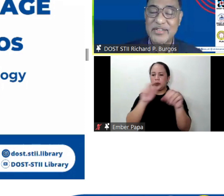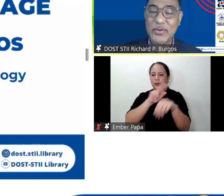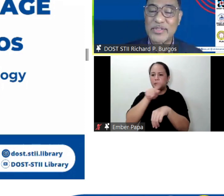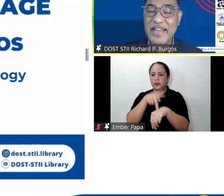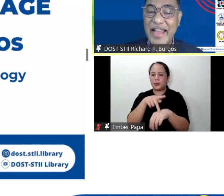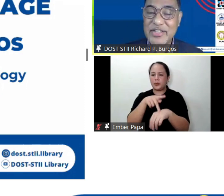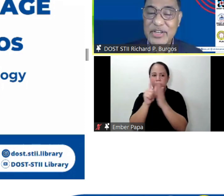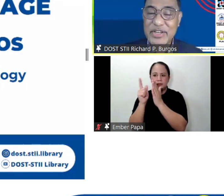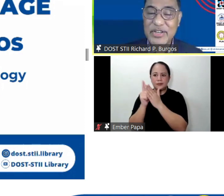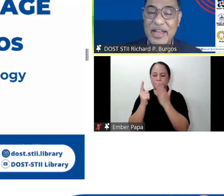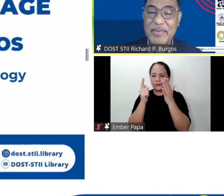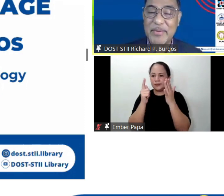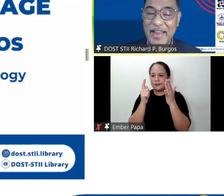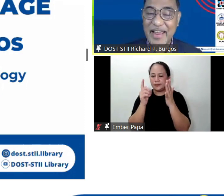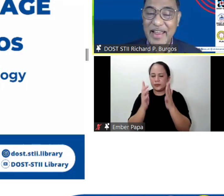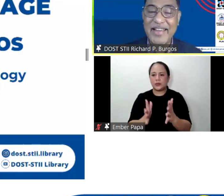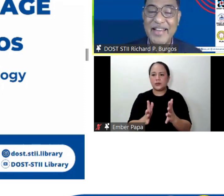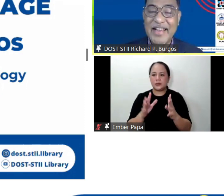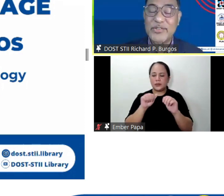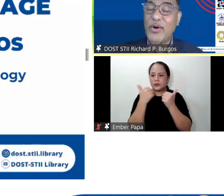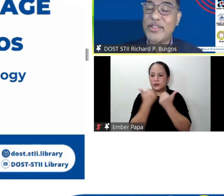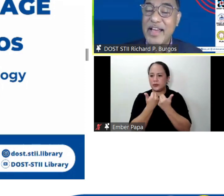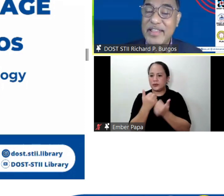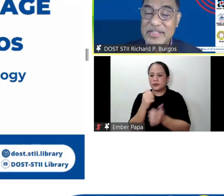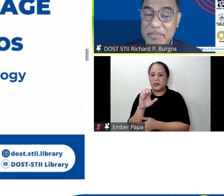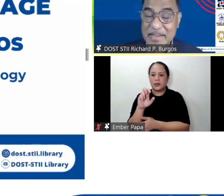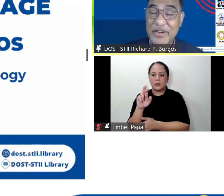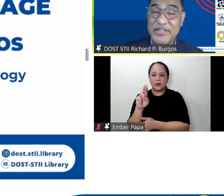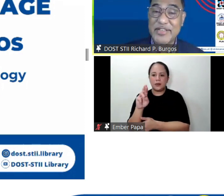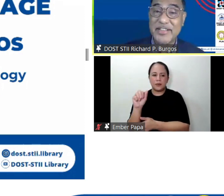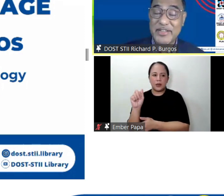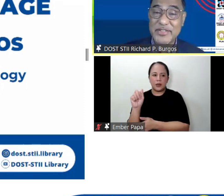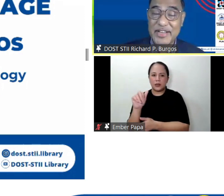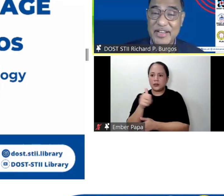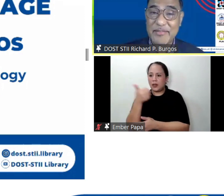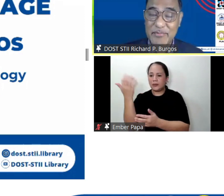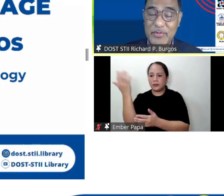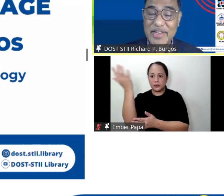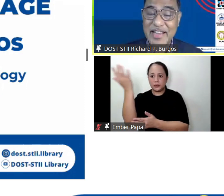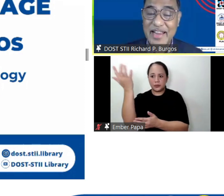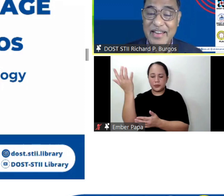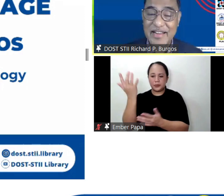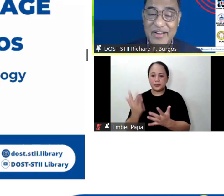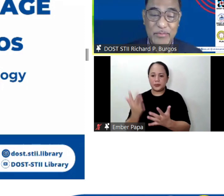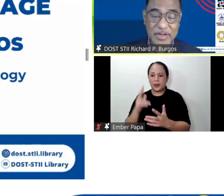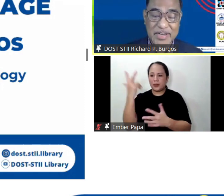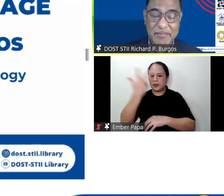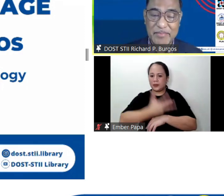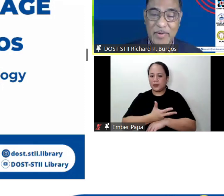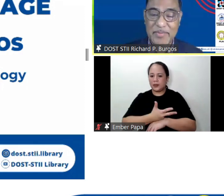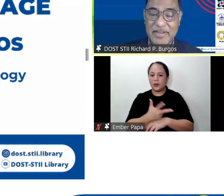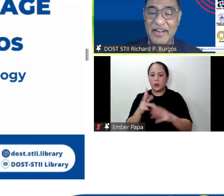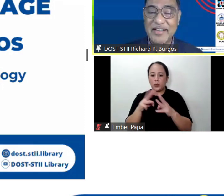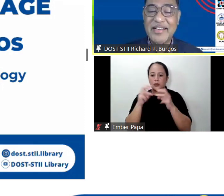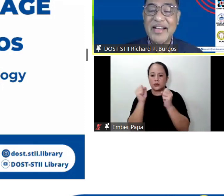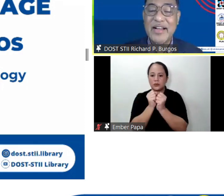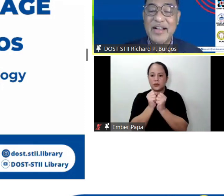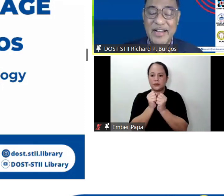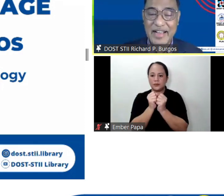Librarians Association, MRA, to all the other speakers in this 3-day workshop